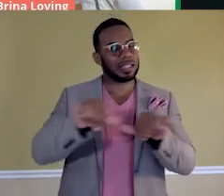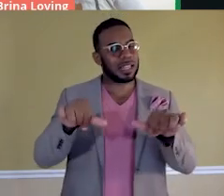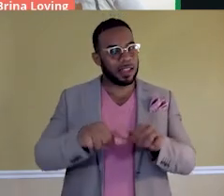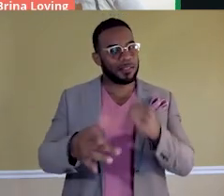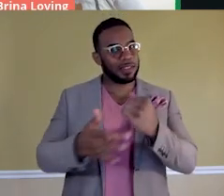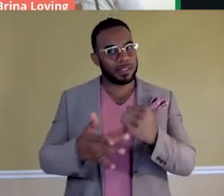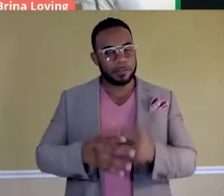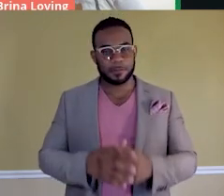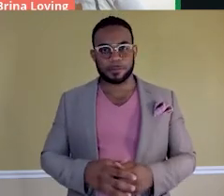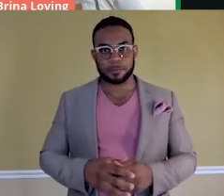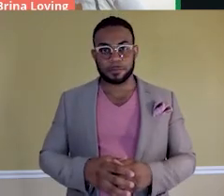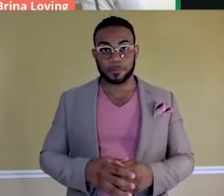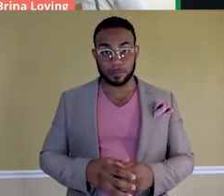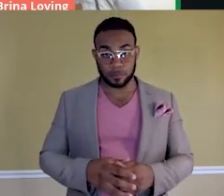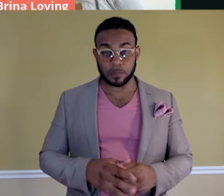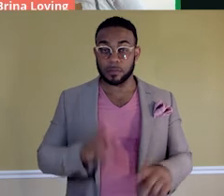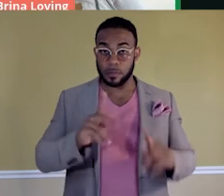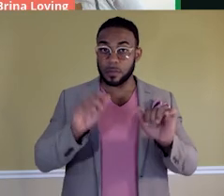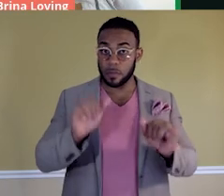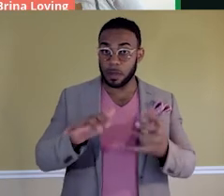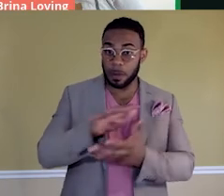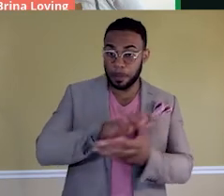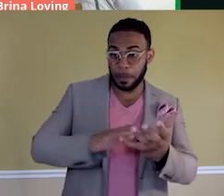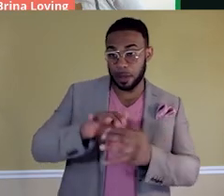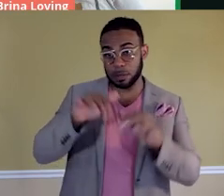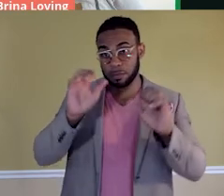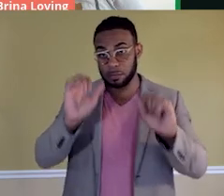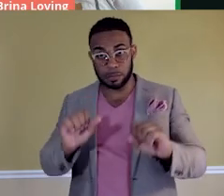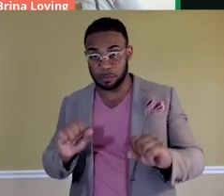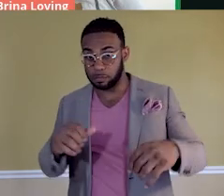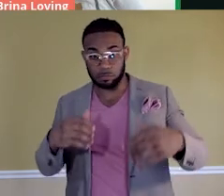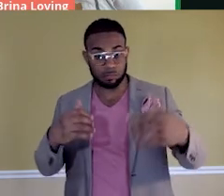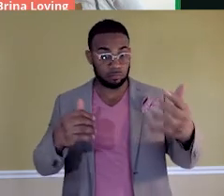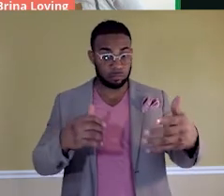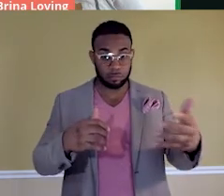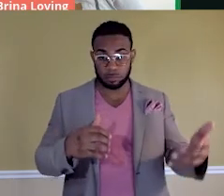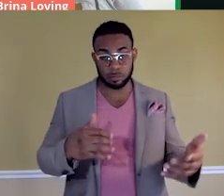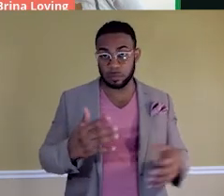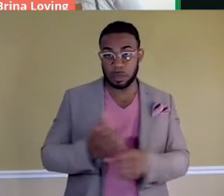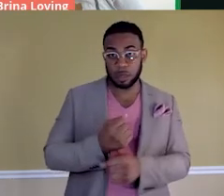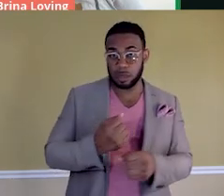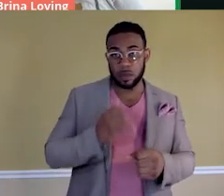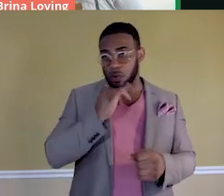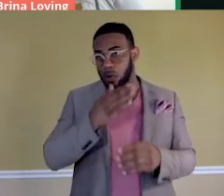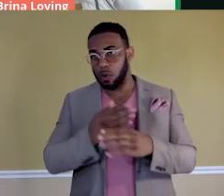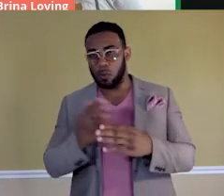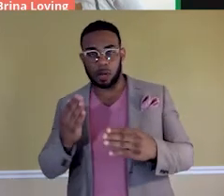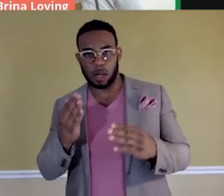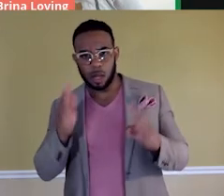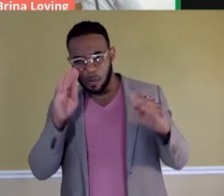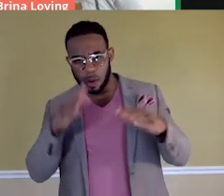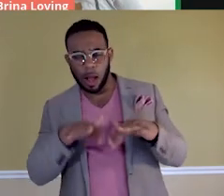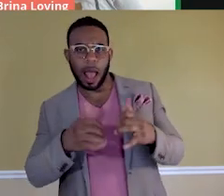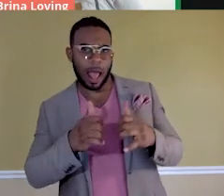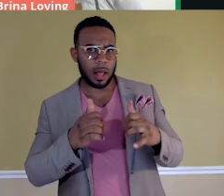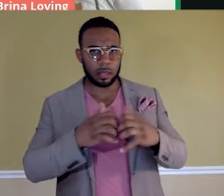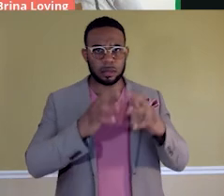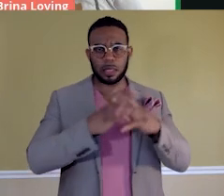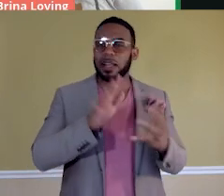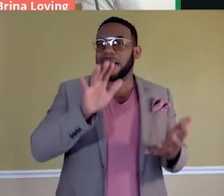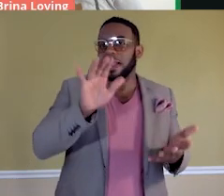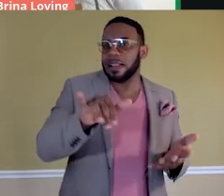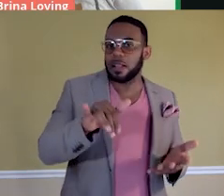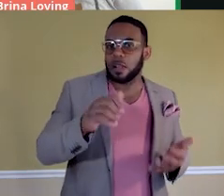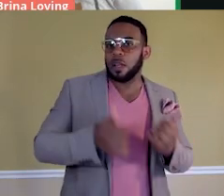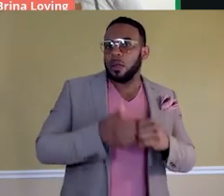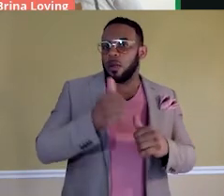tech. People can mix it up. People can, get it wrong when it comes to how to go about it. That's